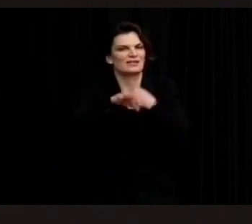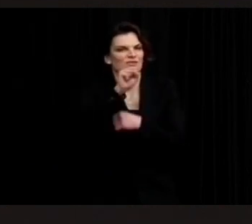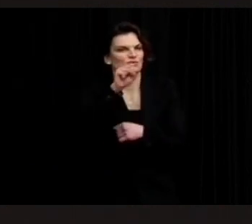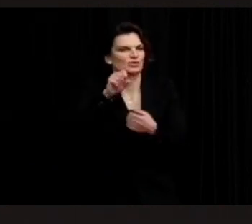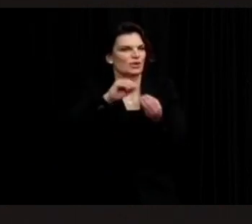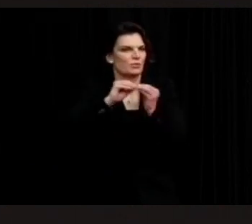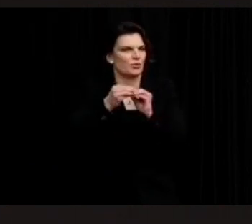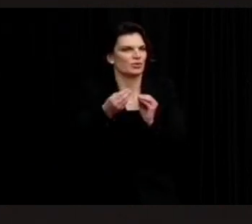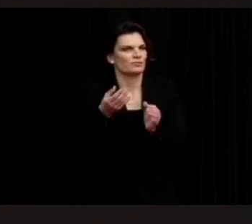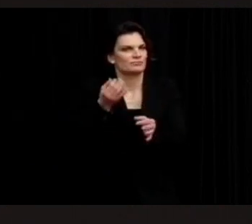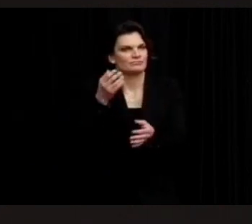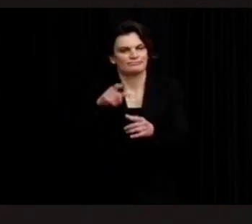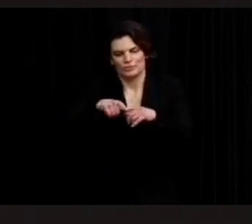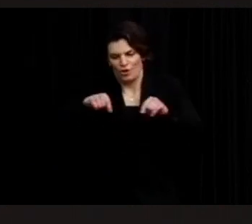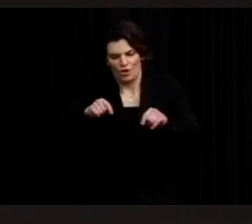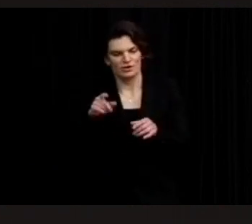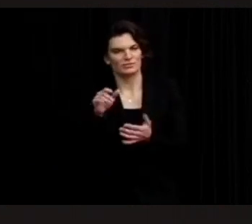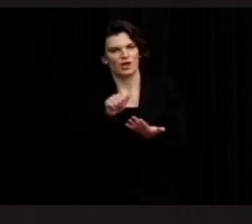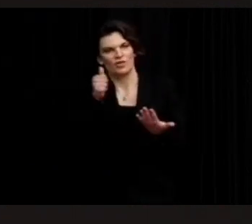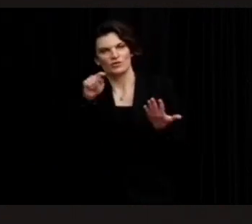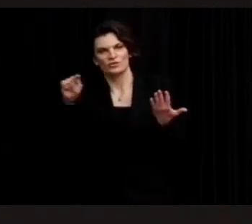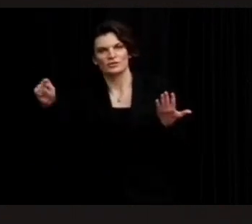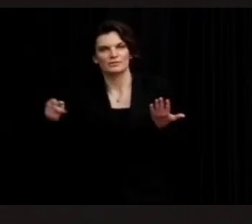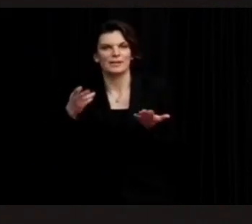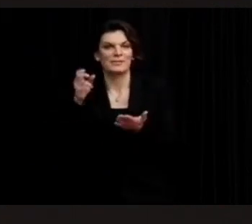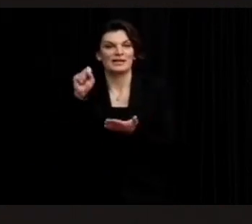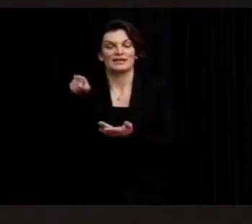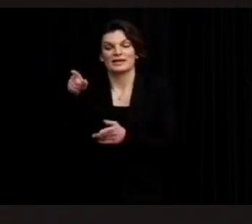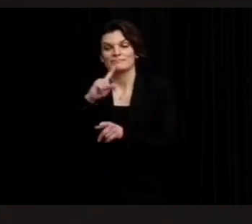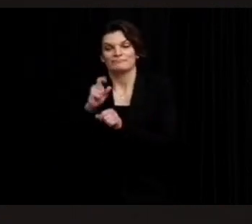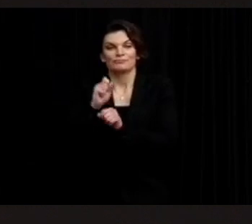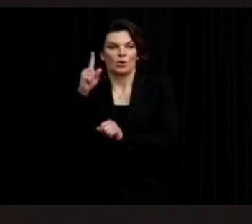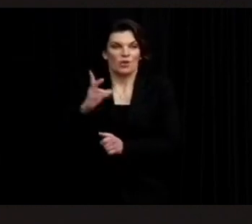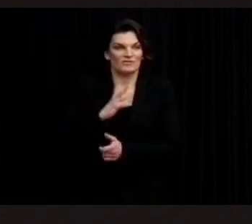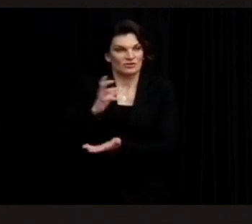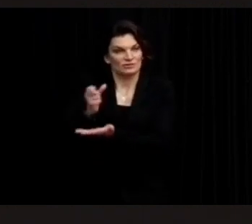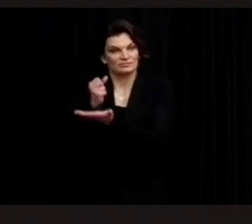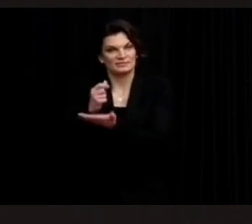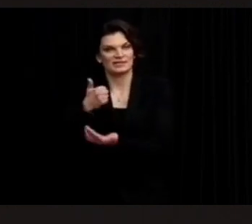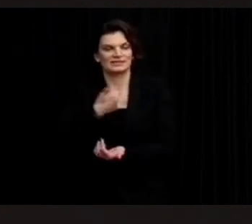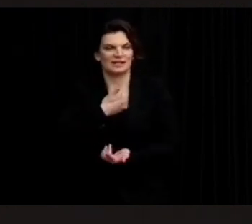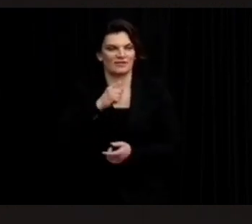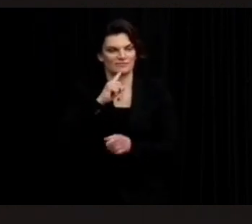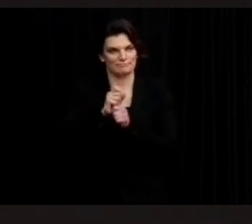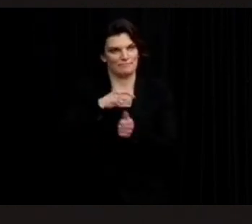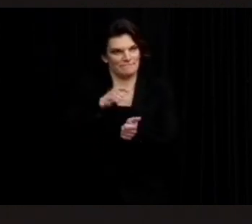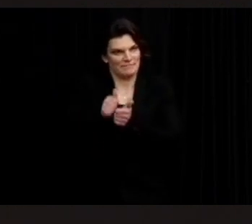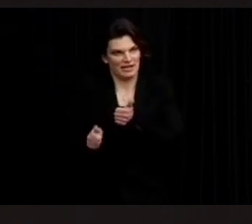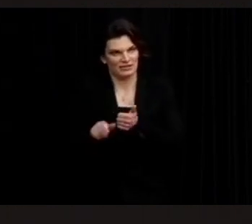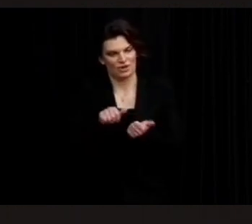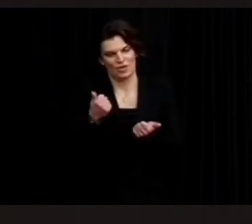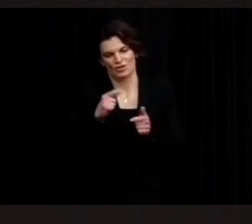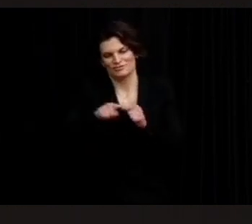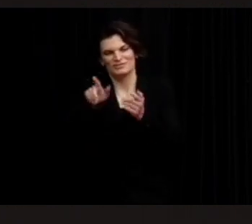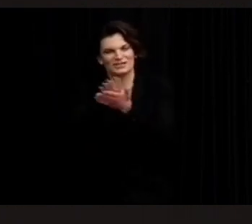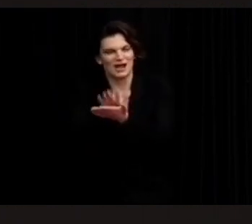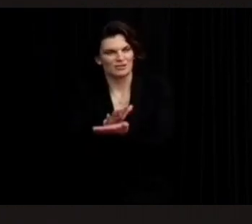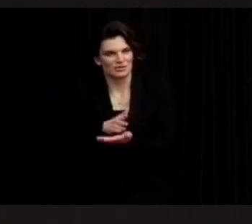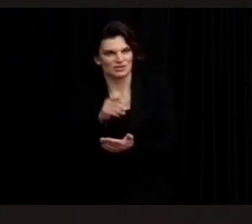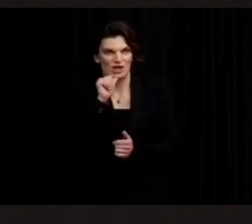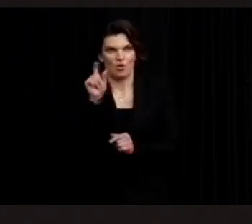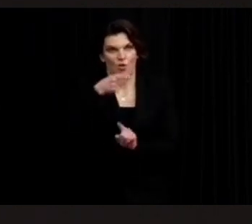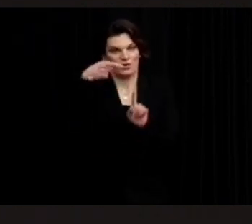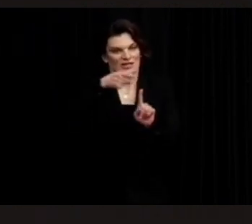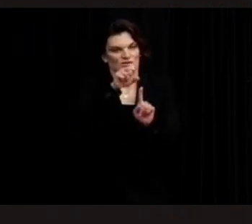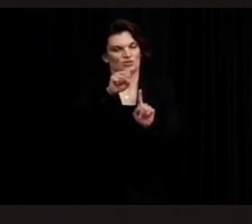information, as well as allowing alternate documents that are not just the birth certificate or the social security